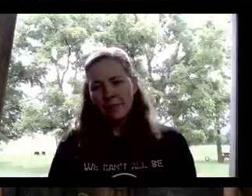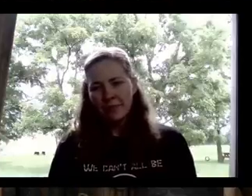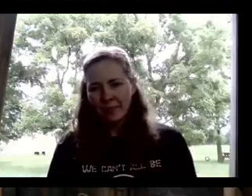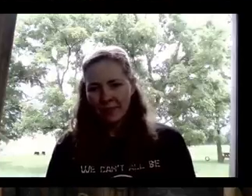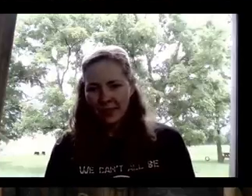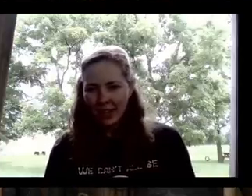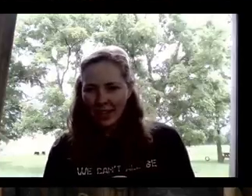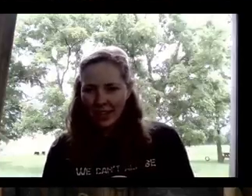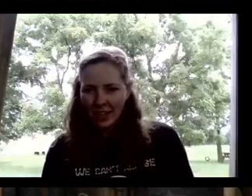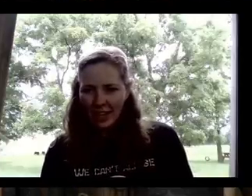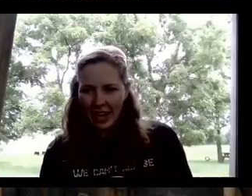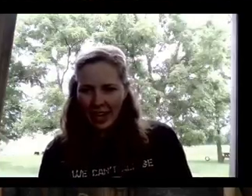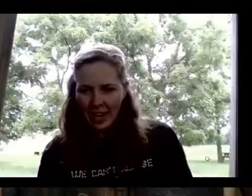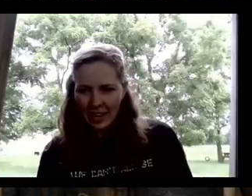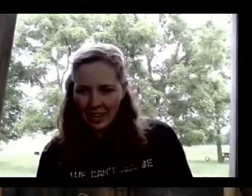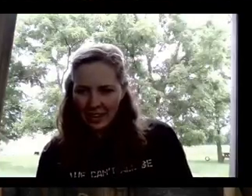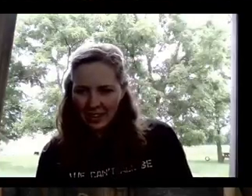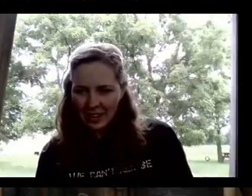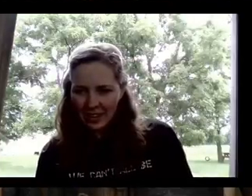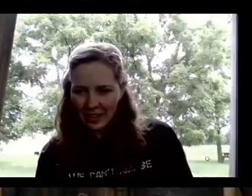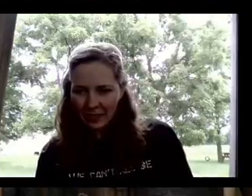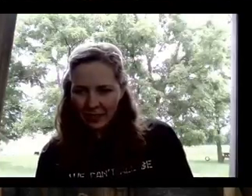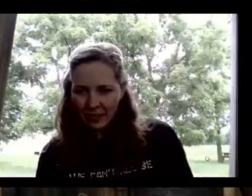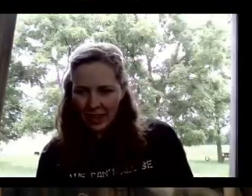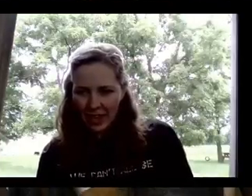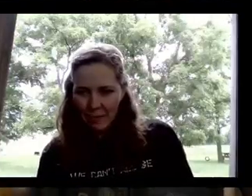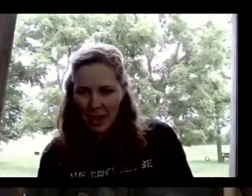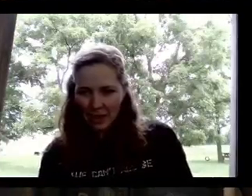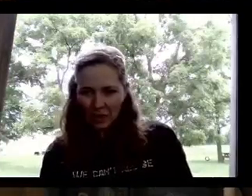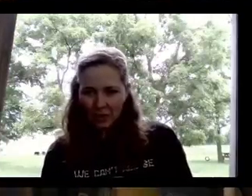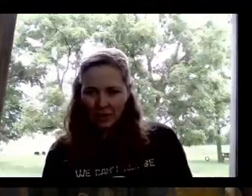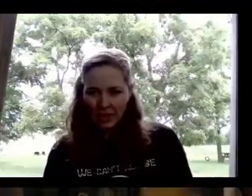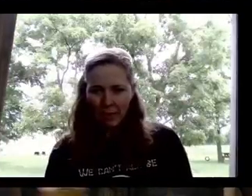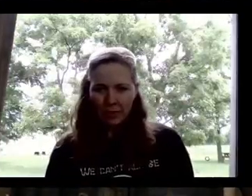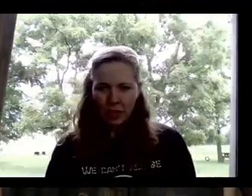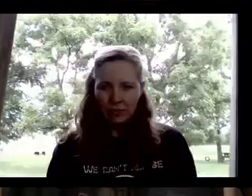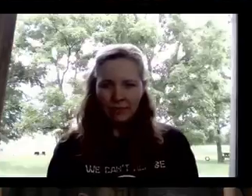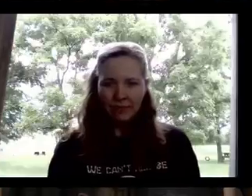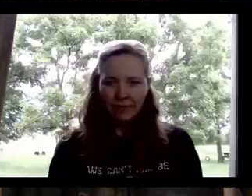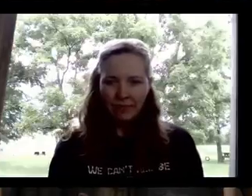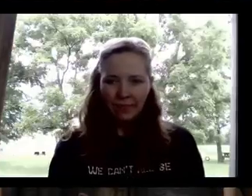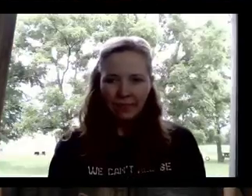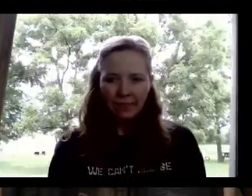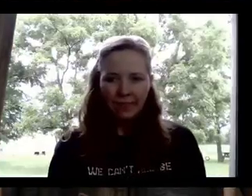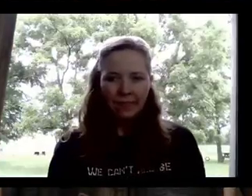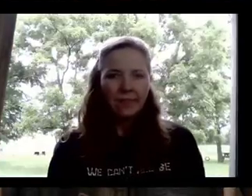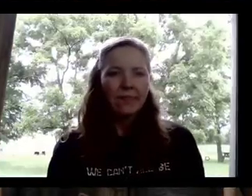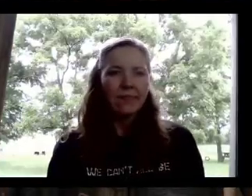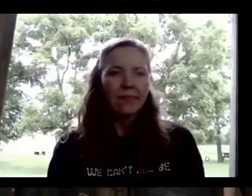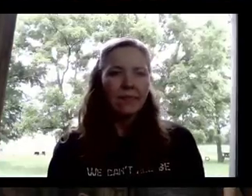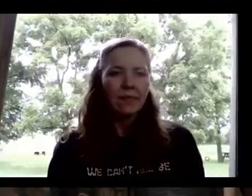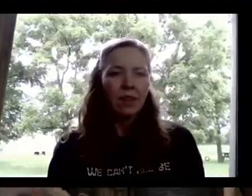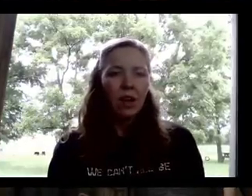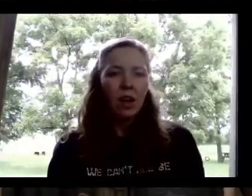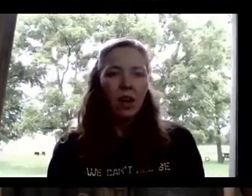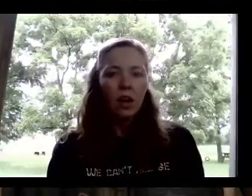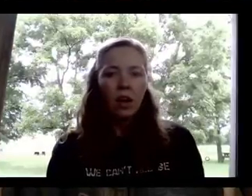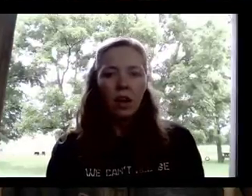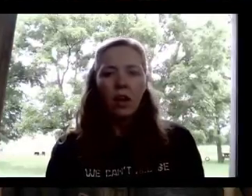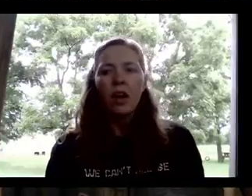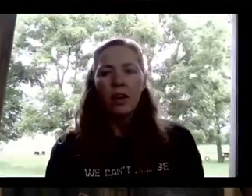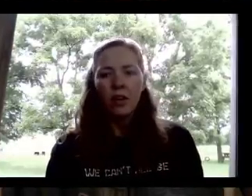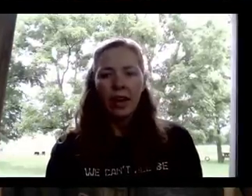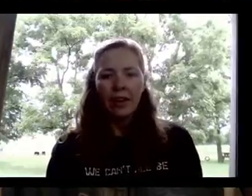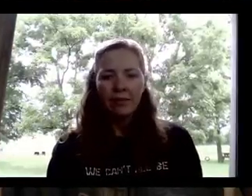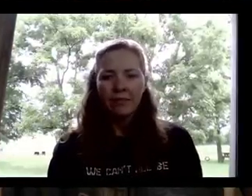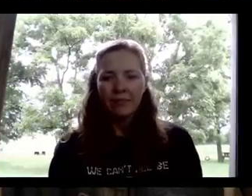in. Edge Gray Wolf, thanks for being here. All right, you ready? Yep, yeah, sure. Yeah. Go ahead. You can keep reading